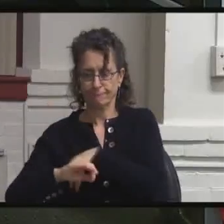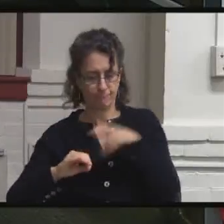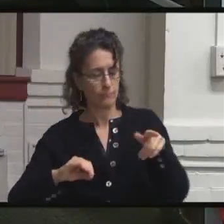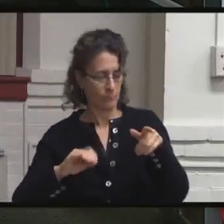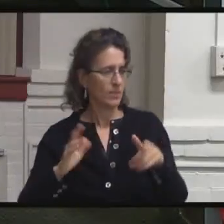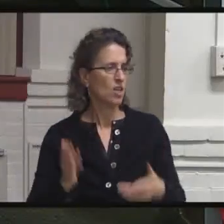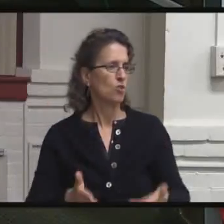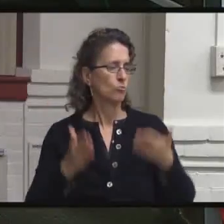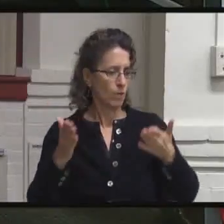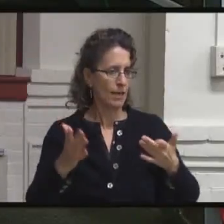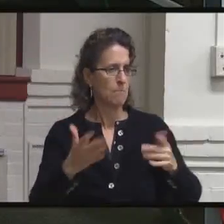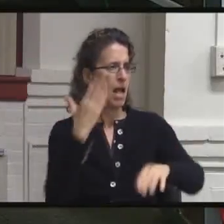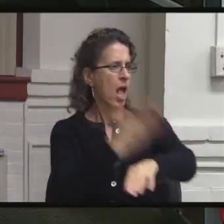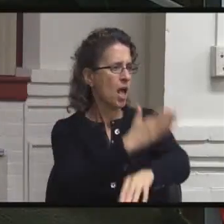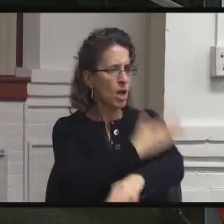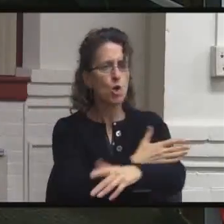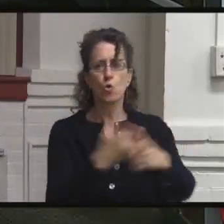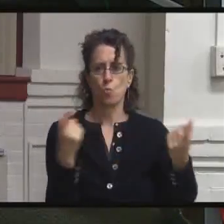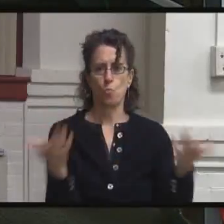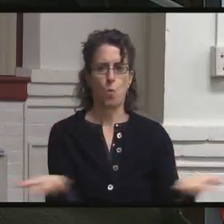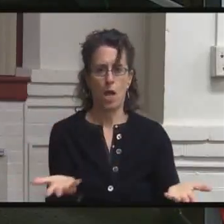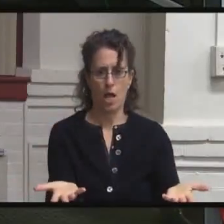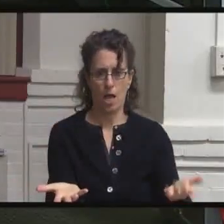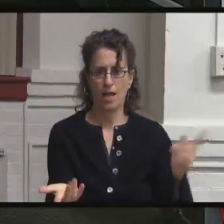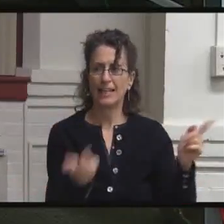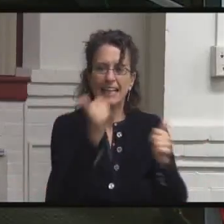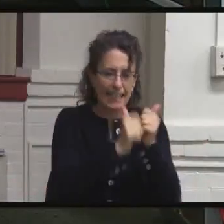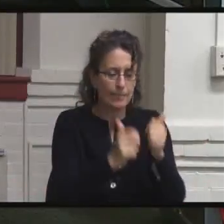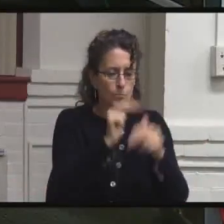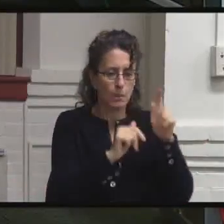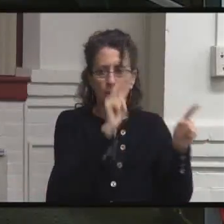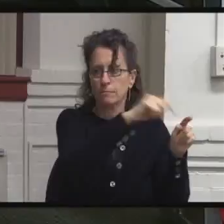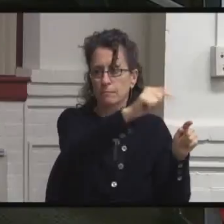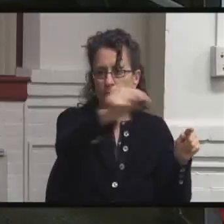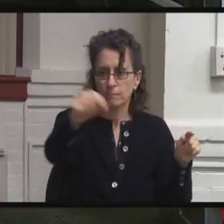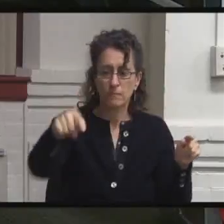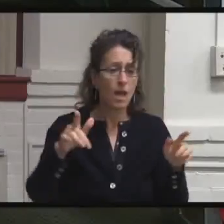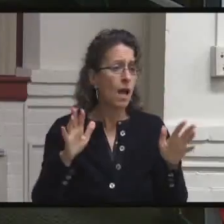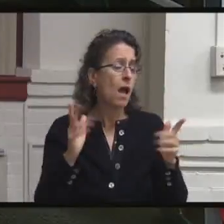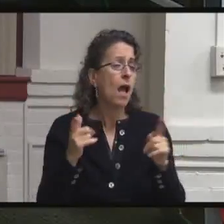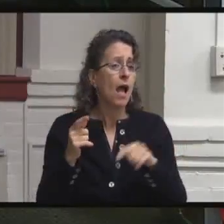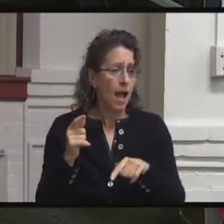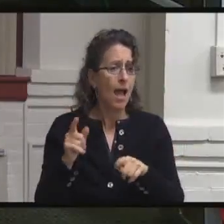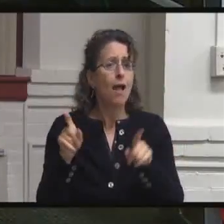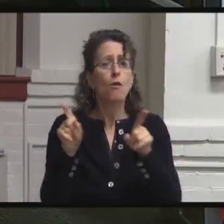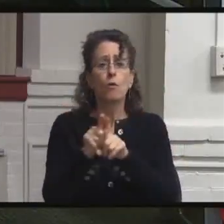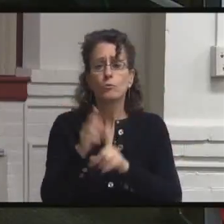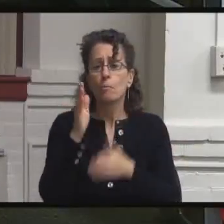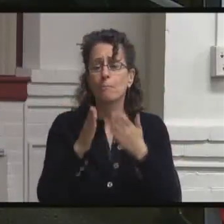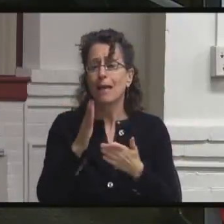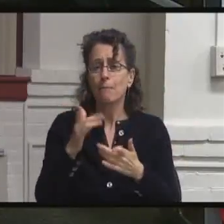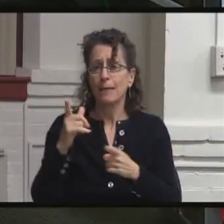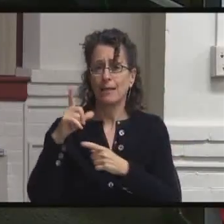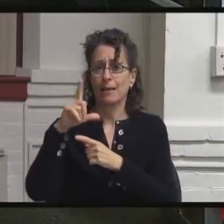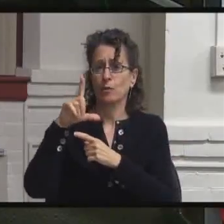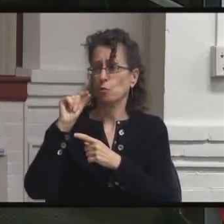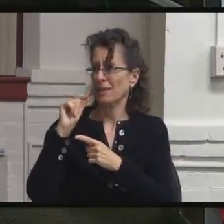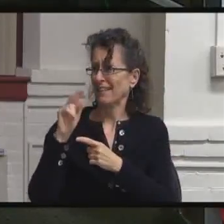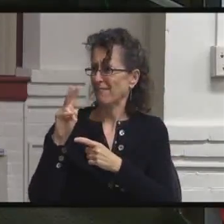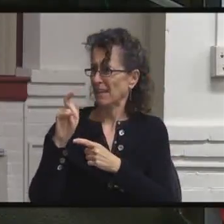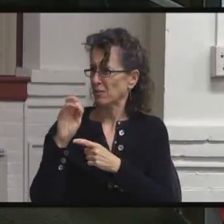Each measure, like for this building, there may be 20 measures recommended. Each measure will have associated with it a